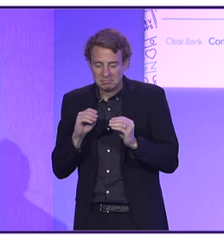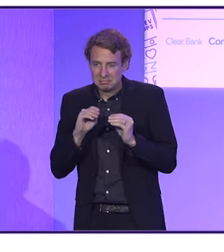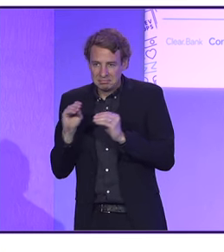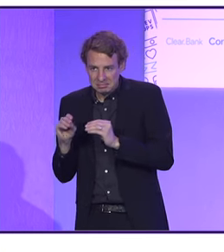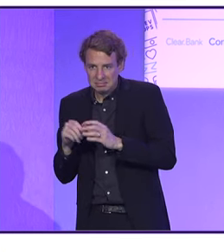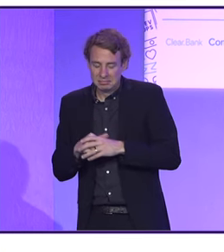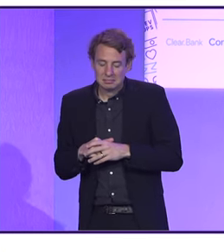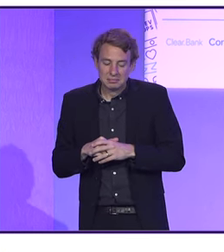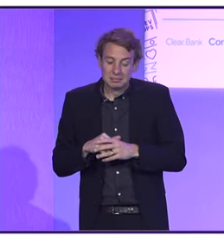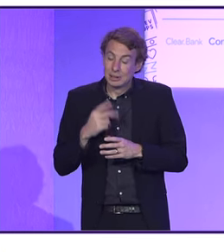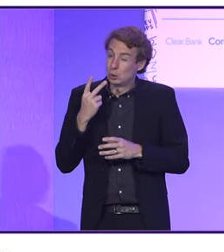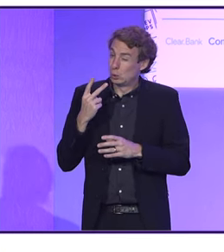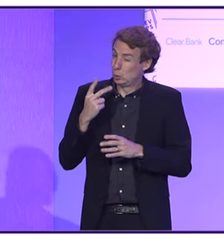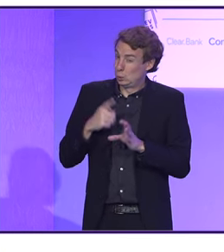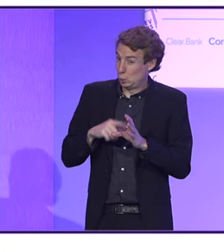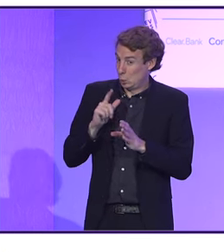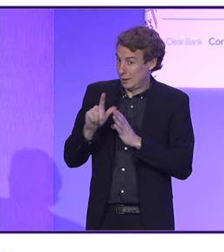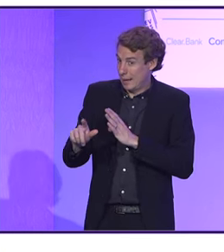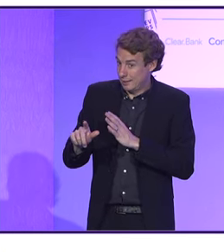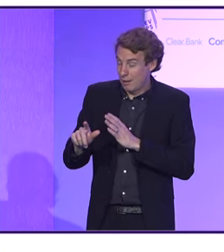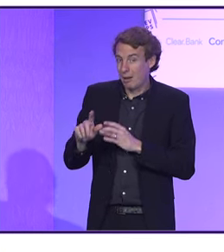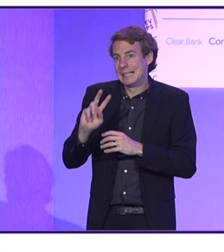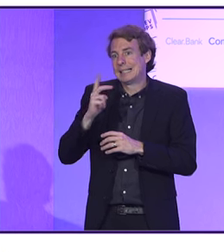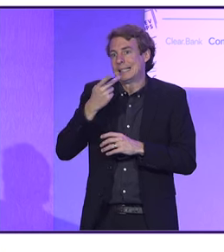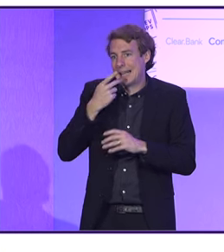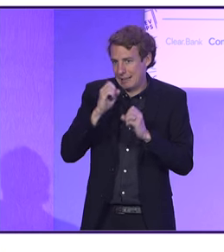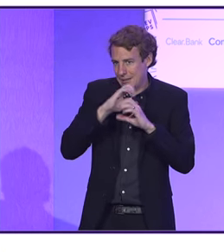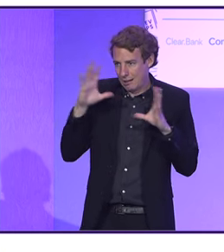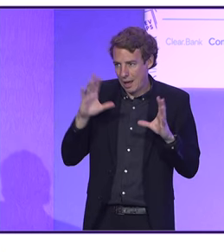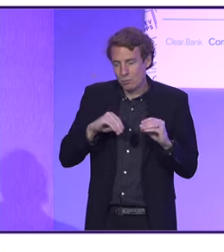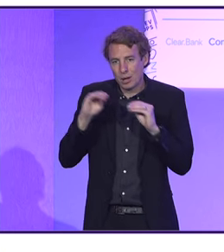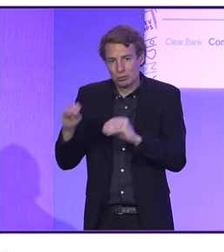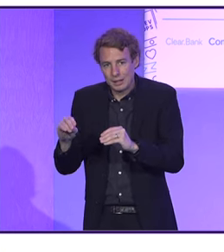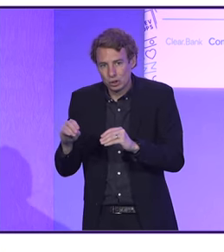later, we already had to do our second cloud migration, same provider, but a